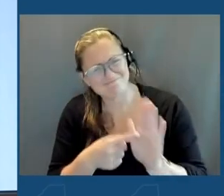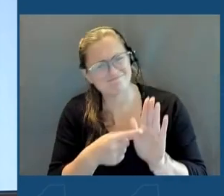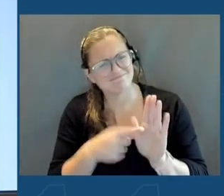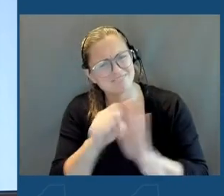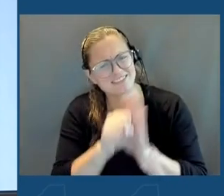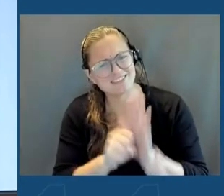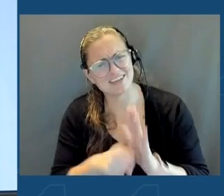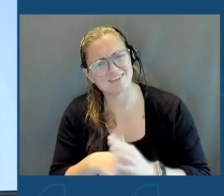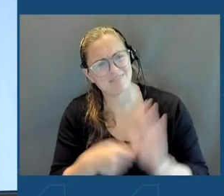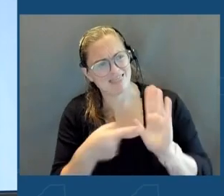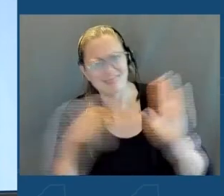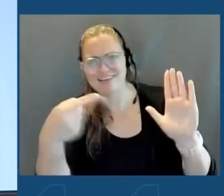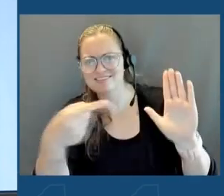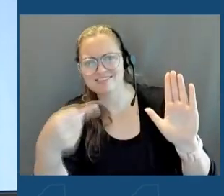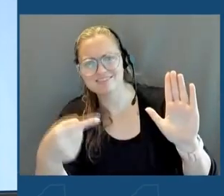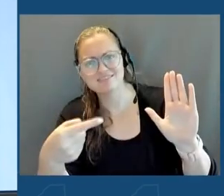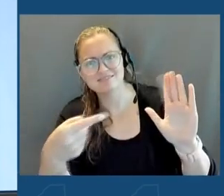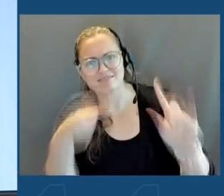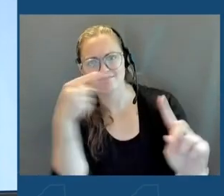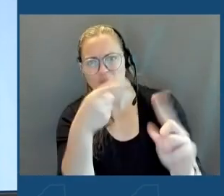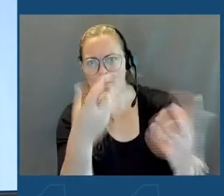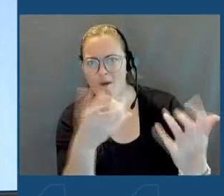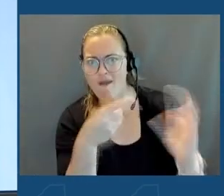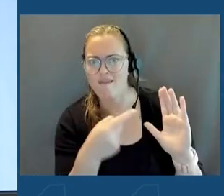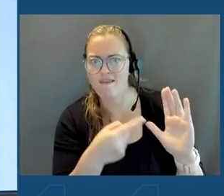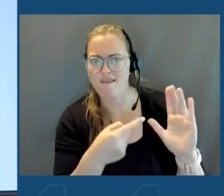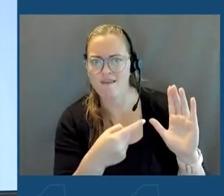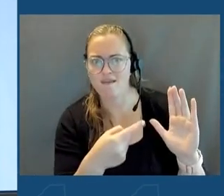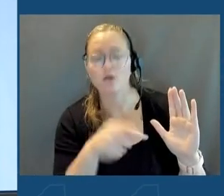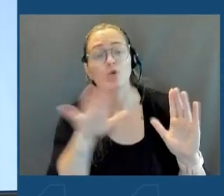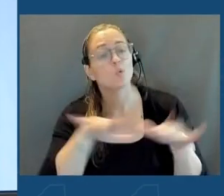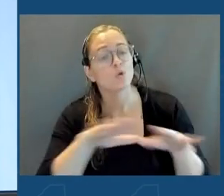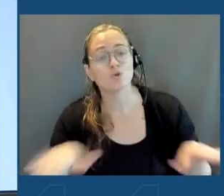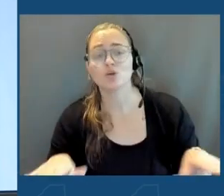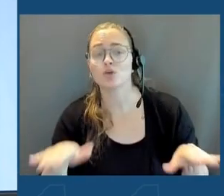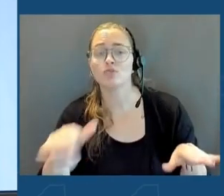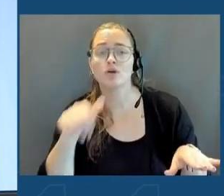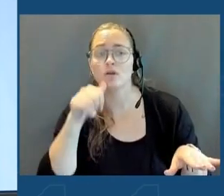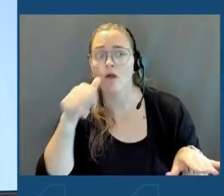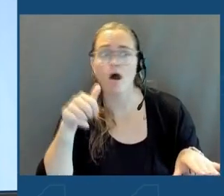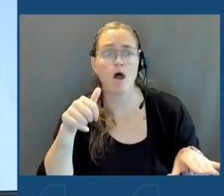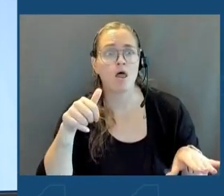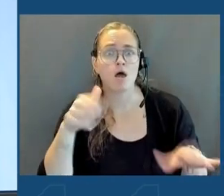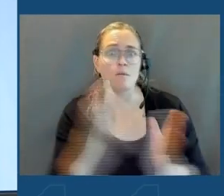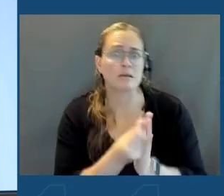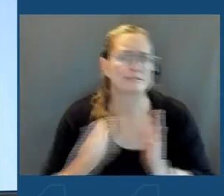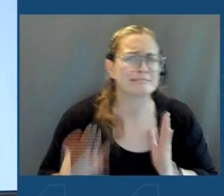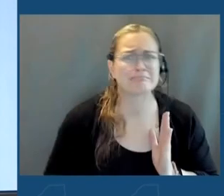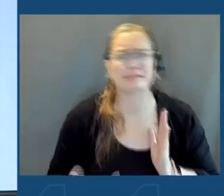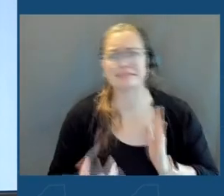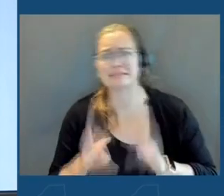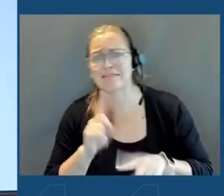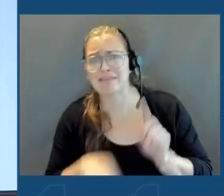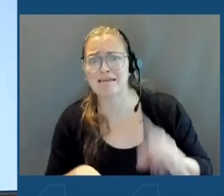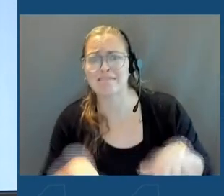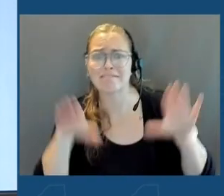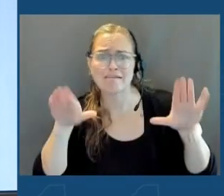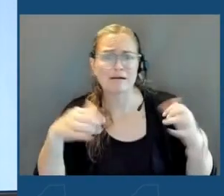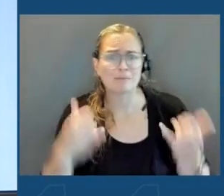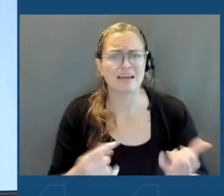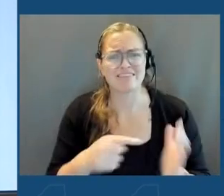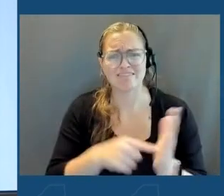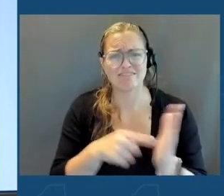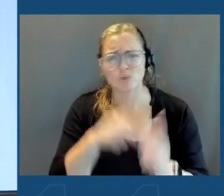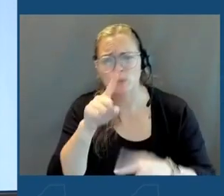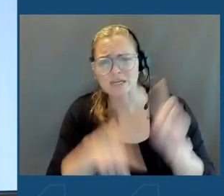Say, this is what I'm talking about. So your children will not get priced out of living here if they want to grow up in the same community they did, as is happening